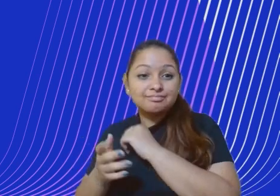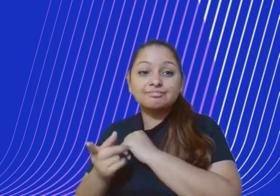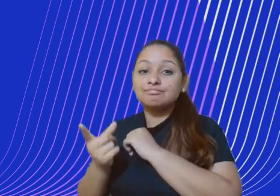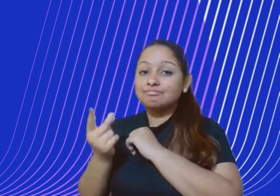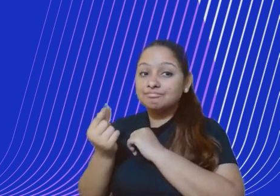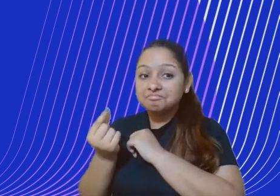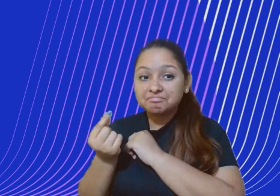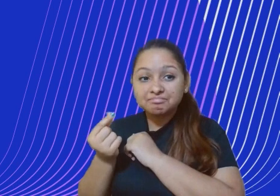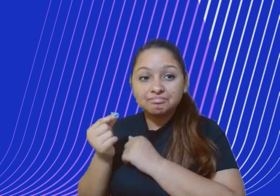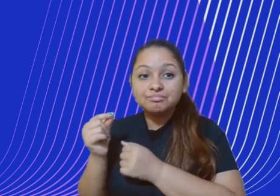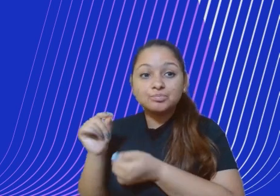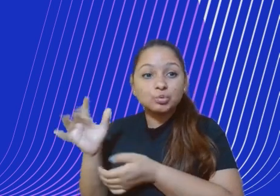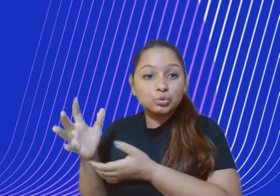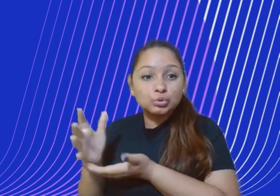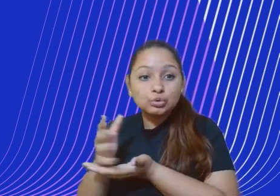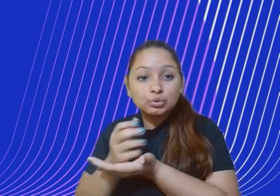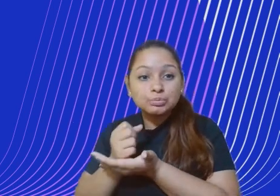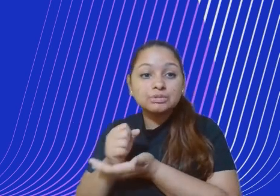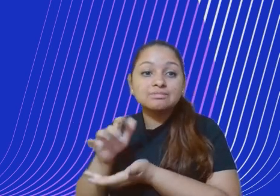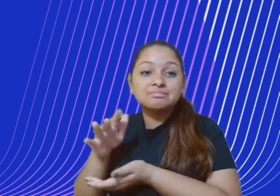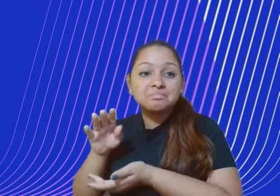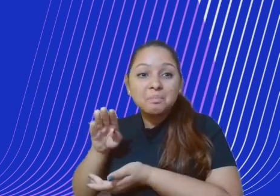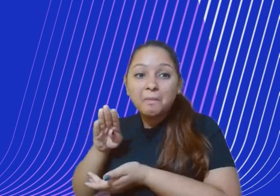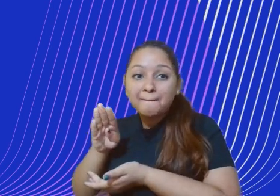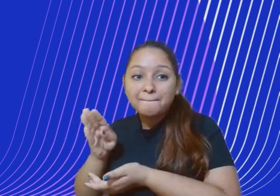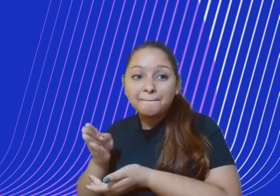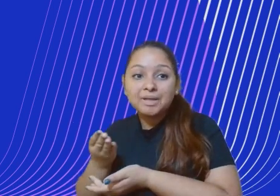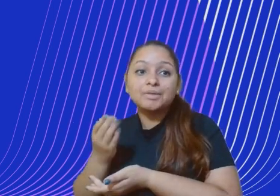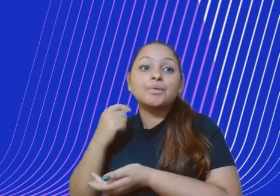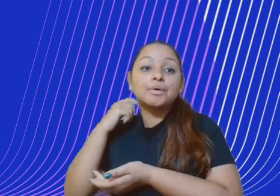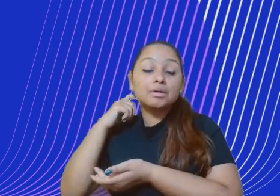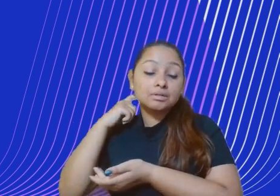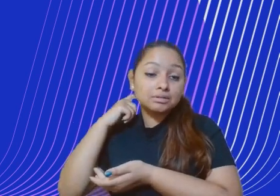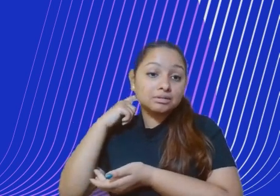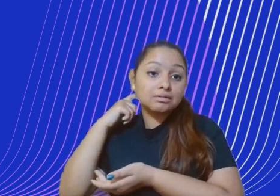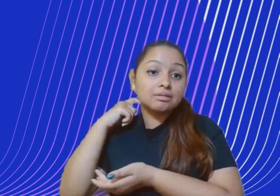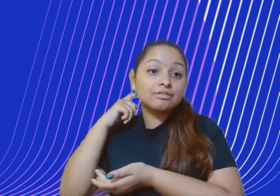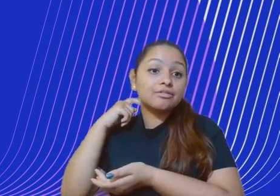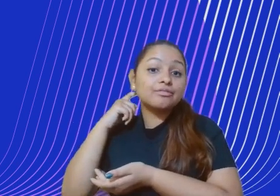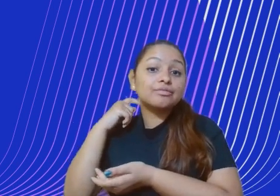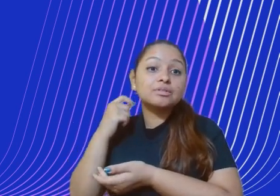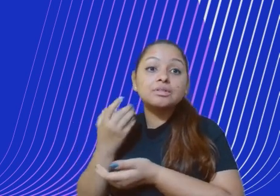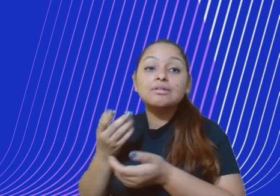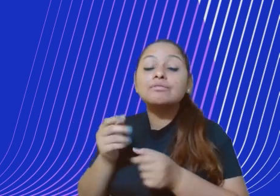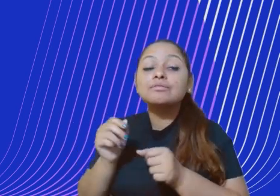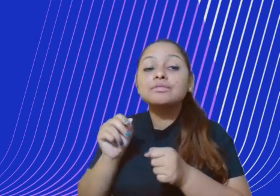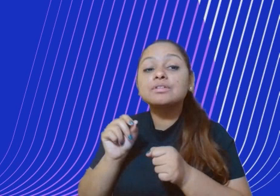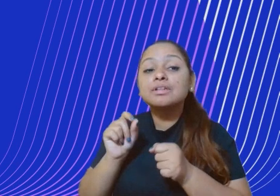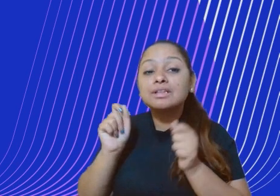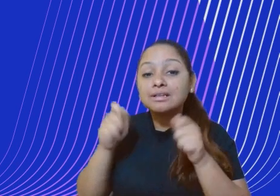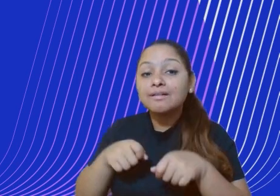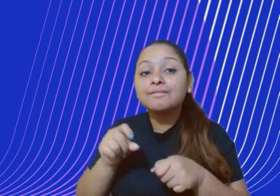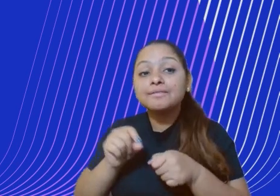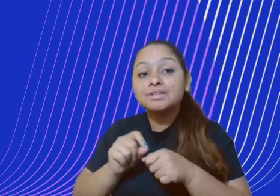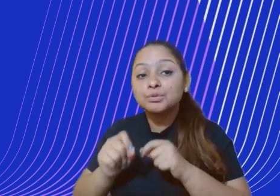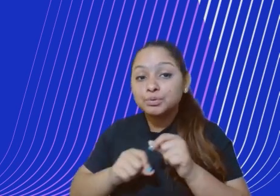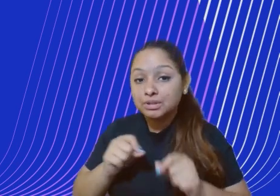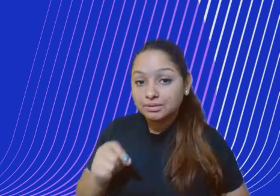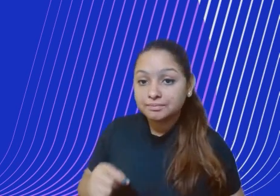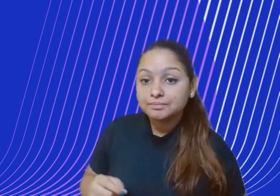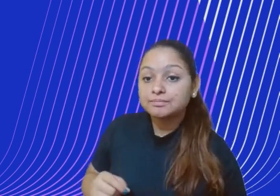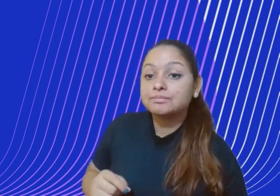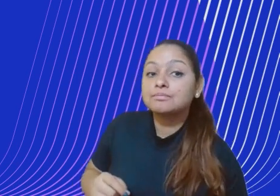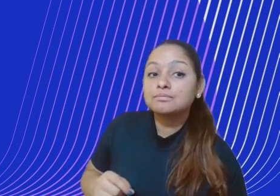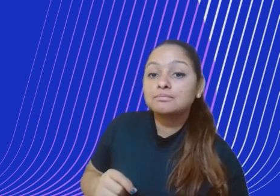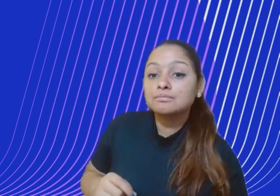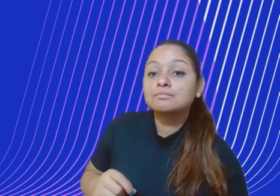company in the carbon area. Our idea is to generate value from carbon, because Suzano believes the transition needs